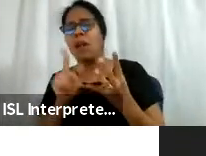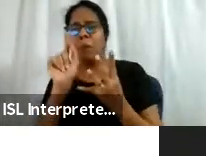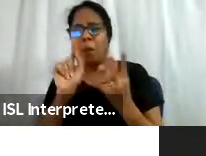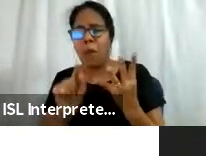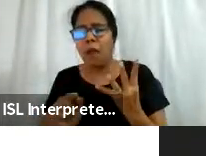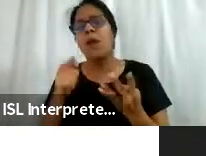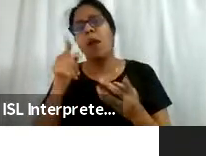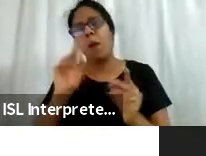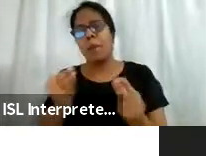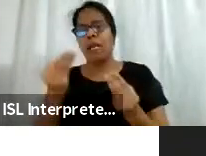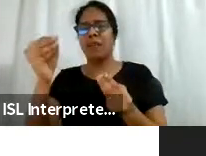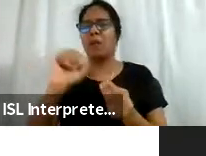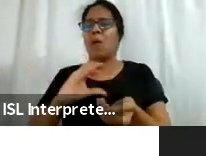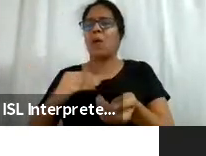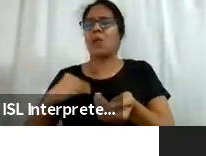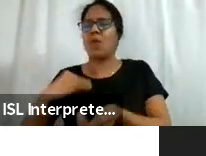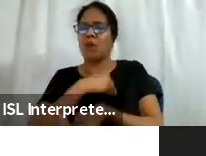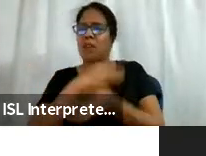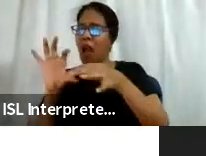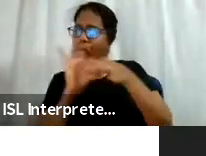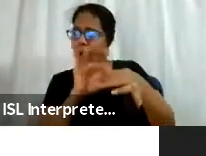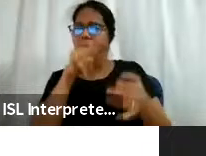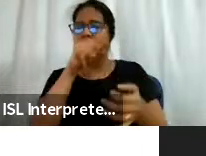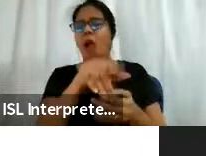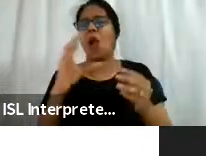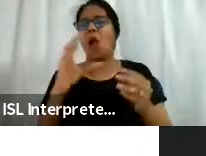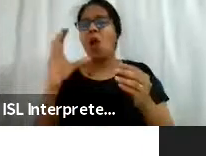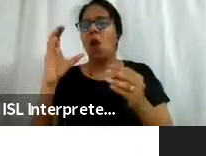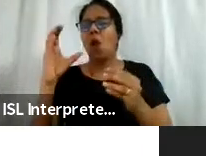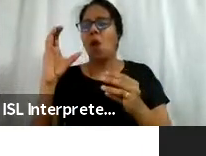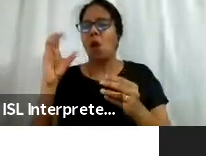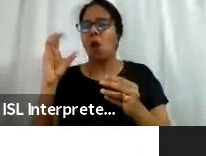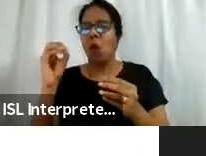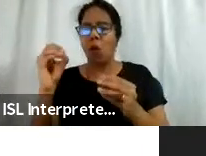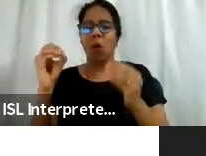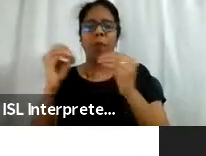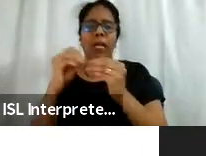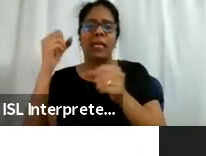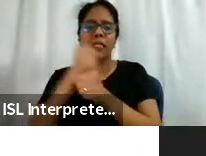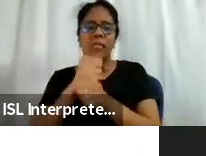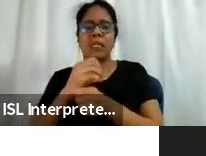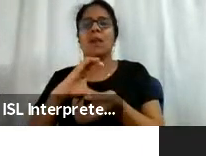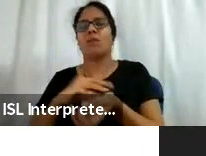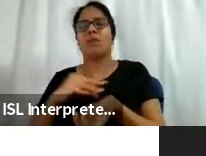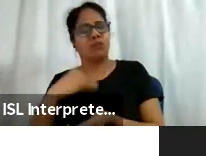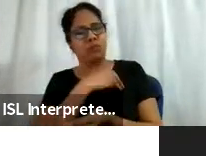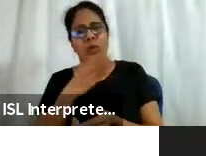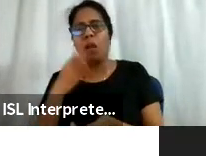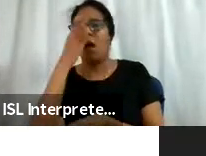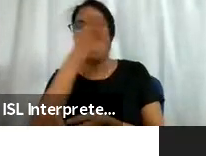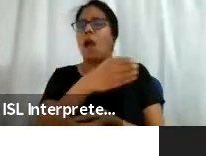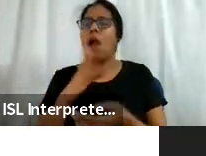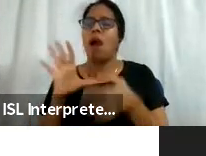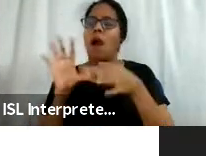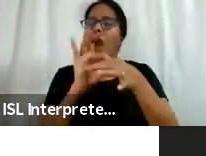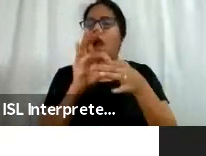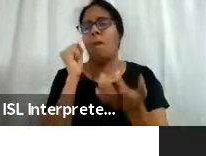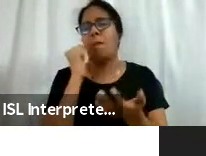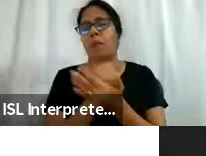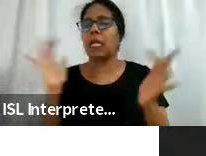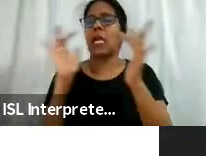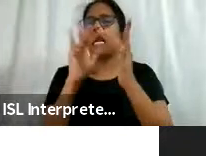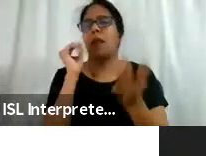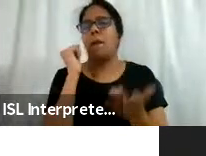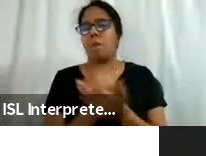OBG person, and they would be advising you any extra medication if required, or how you